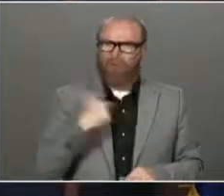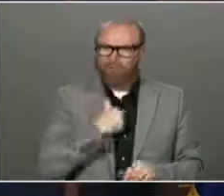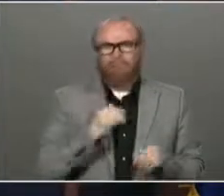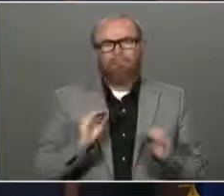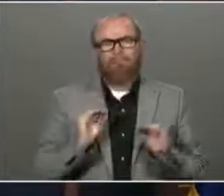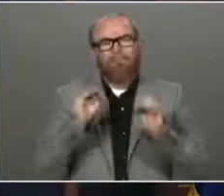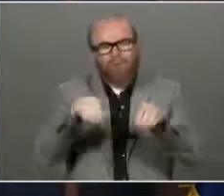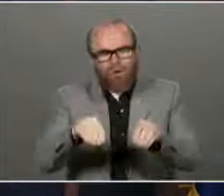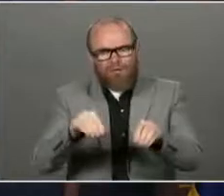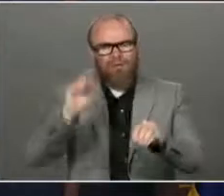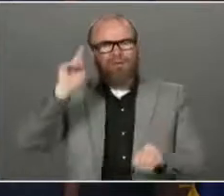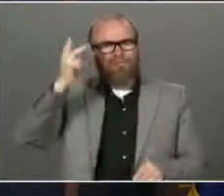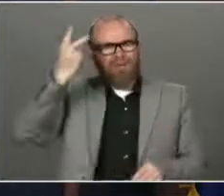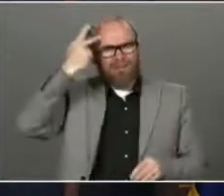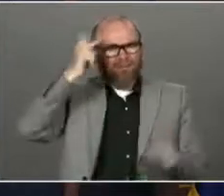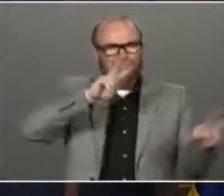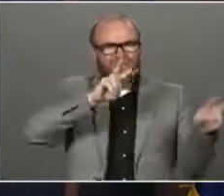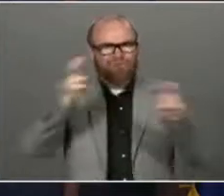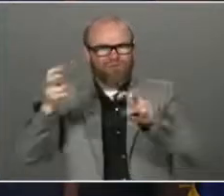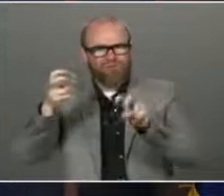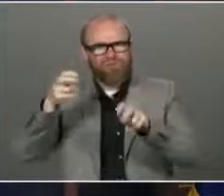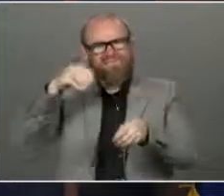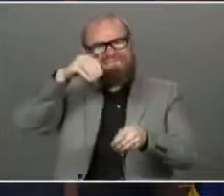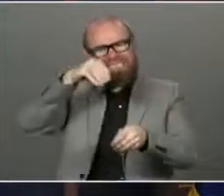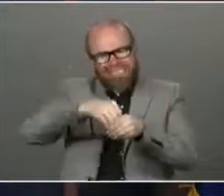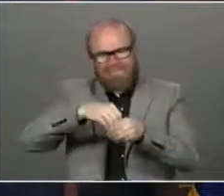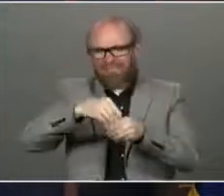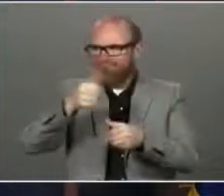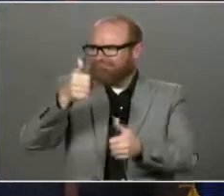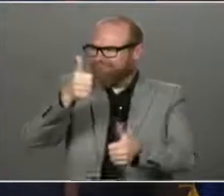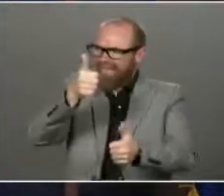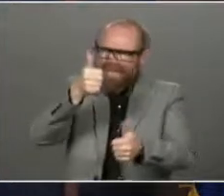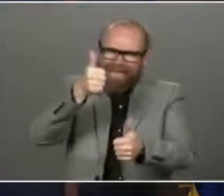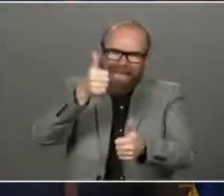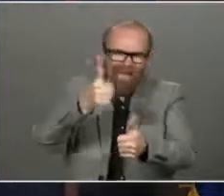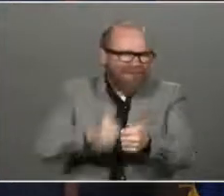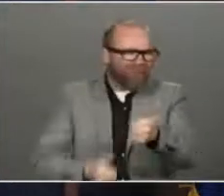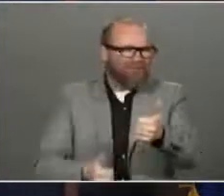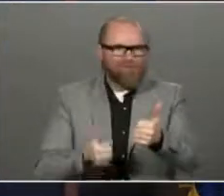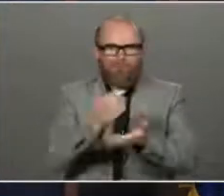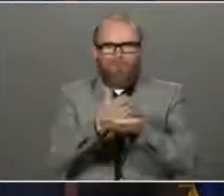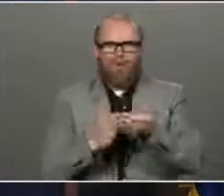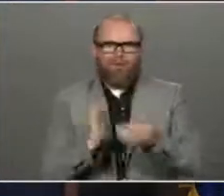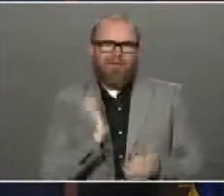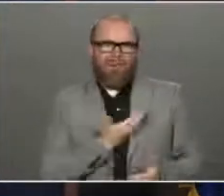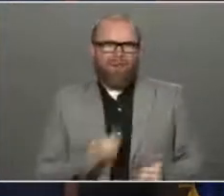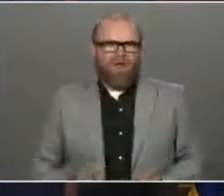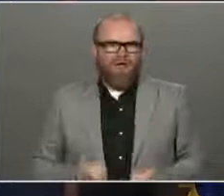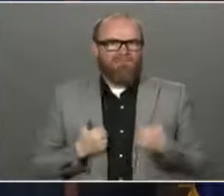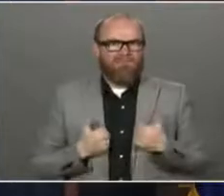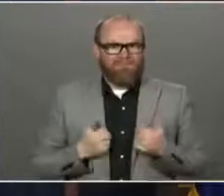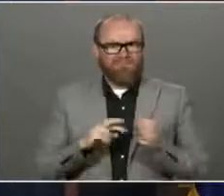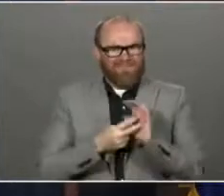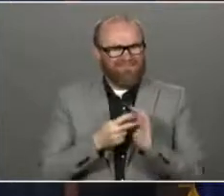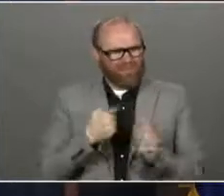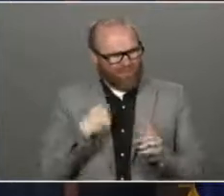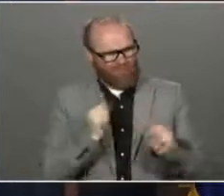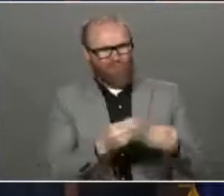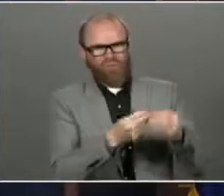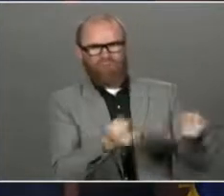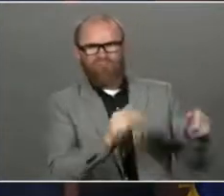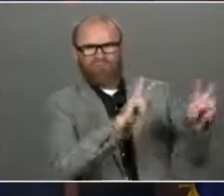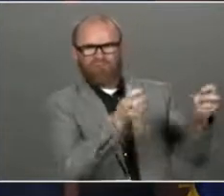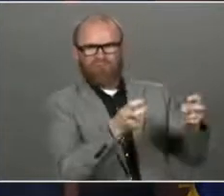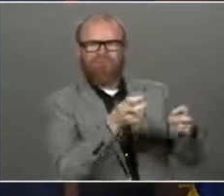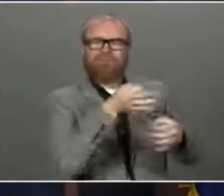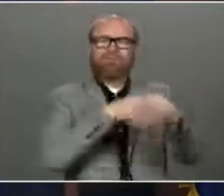issues into every arena of our lives and every arena of our existence. The whole